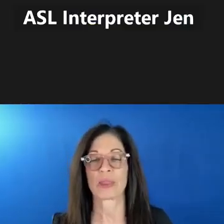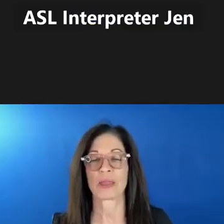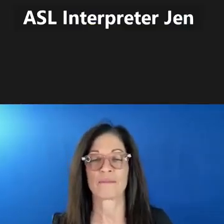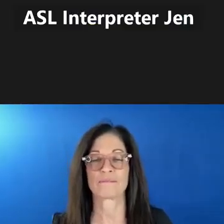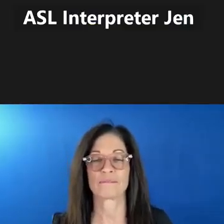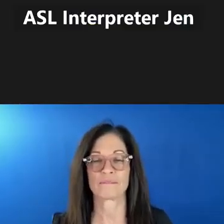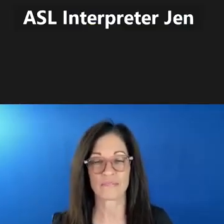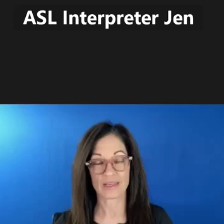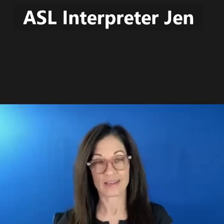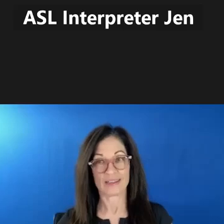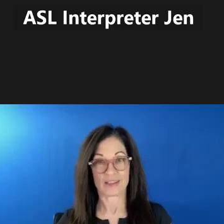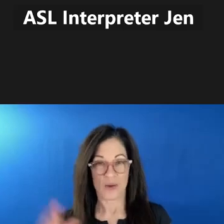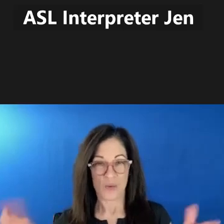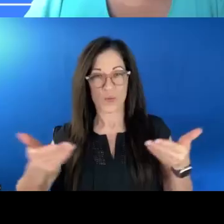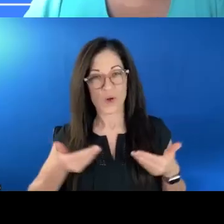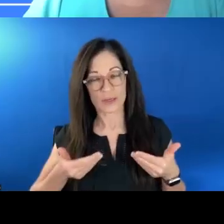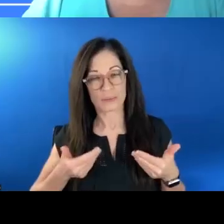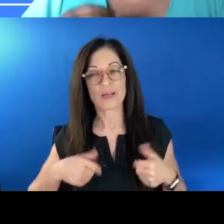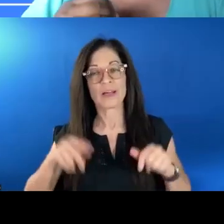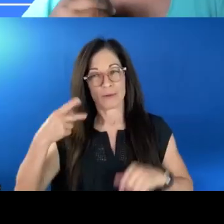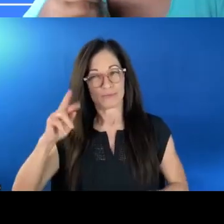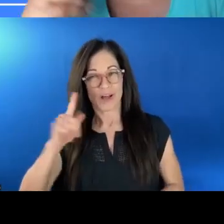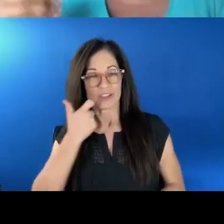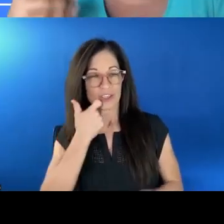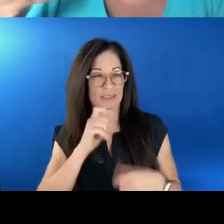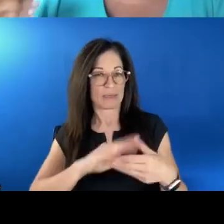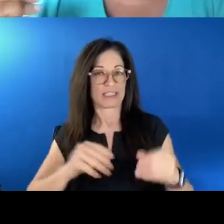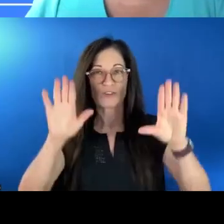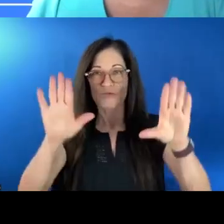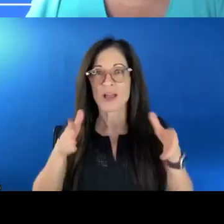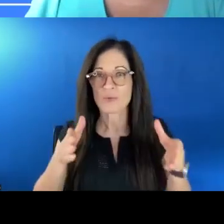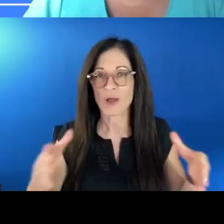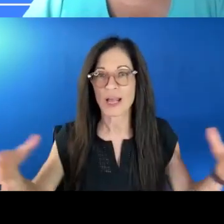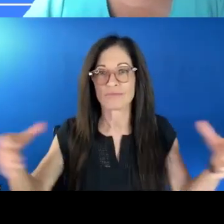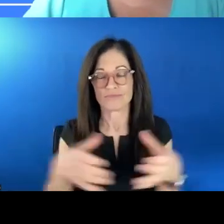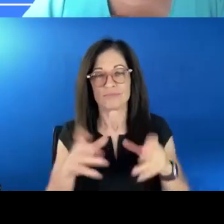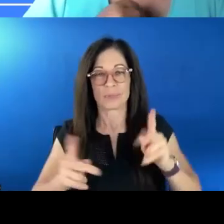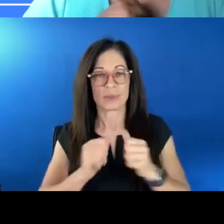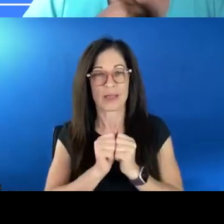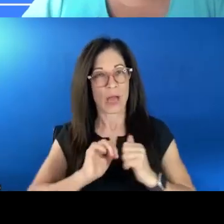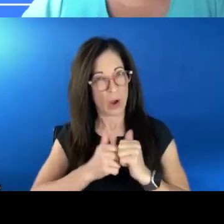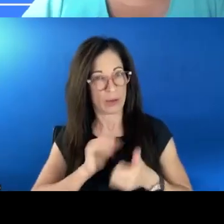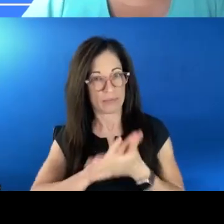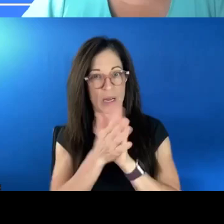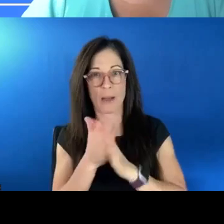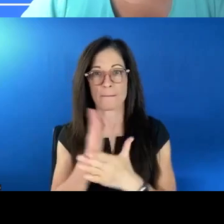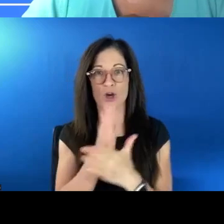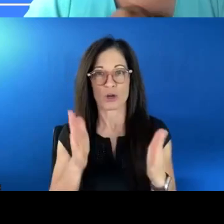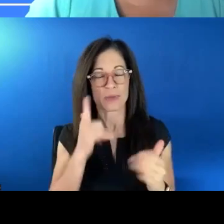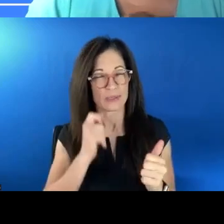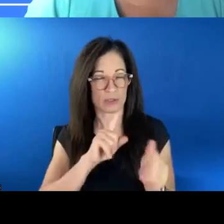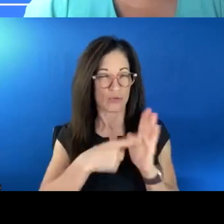mentioned, it's a great way to get folks together and talk about how we can be partners, because there's a role for